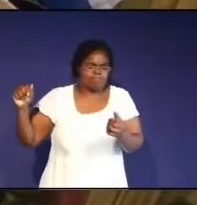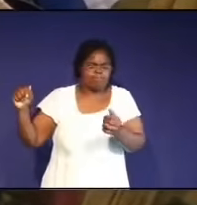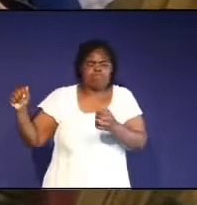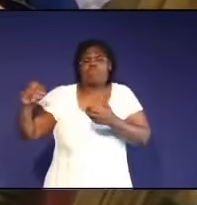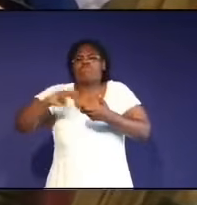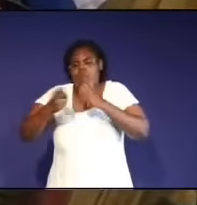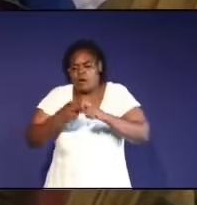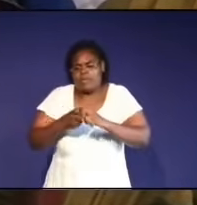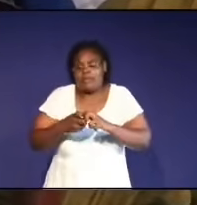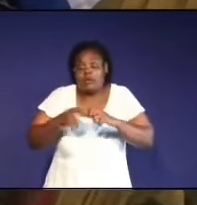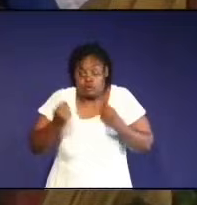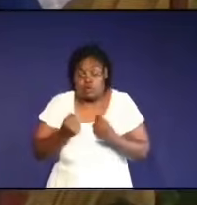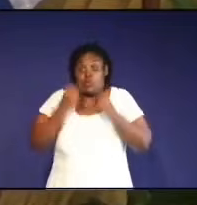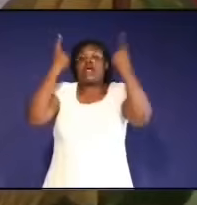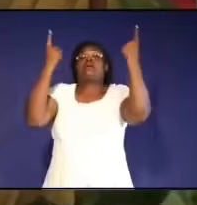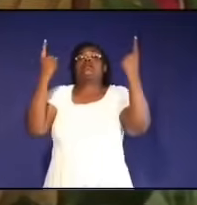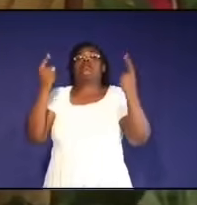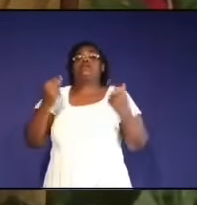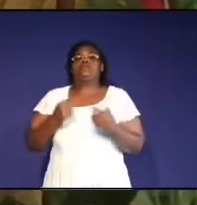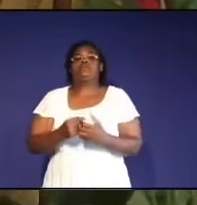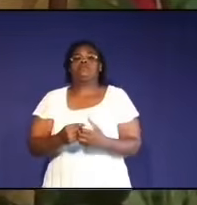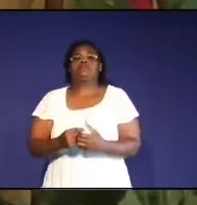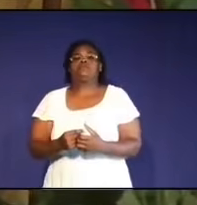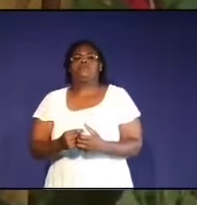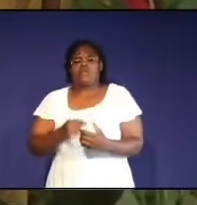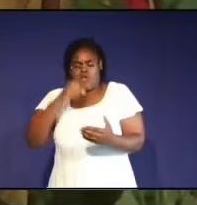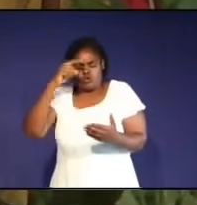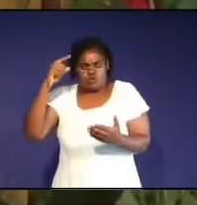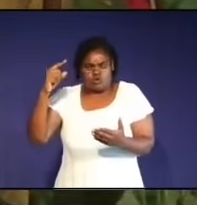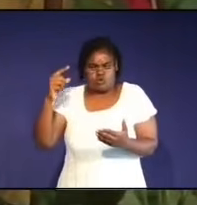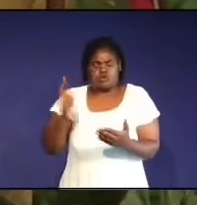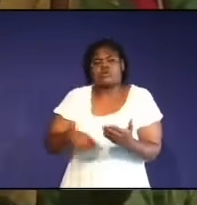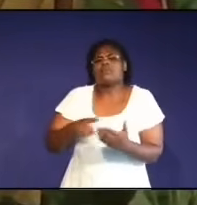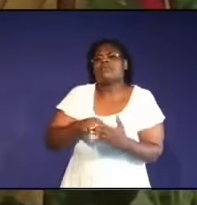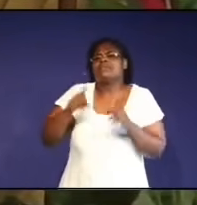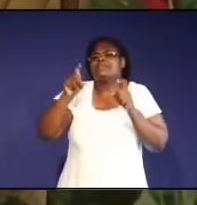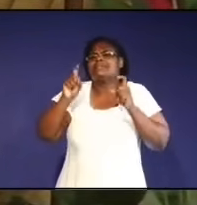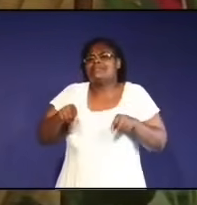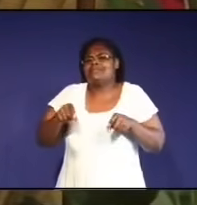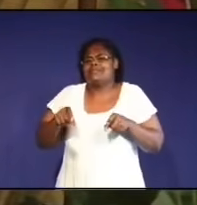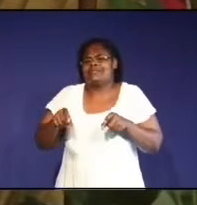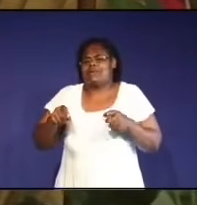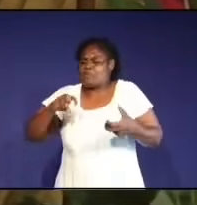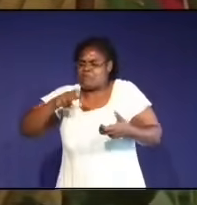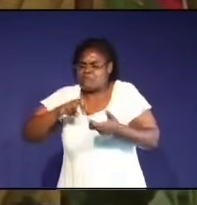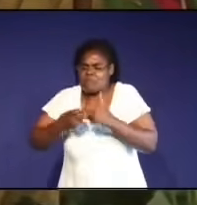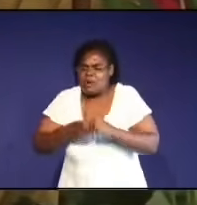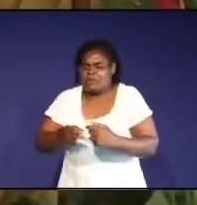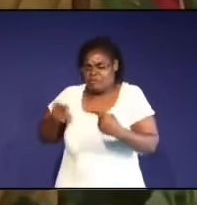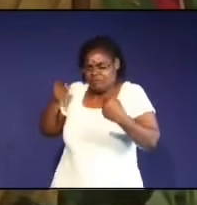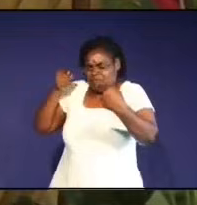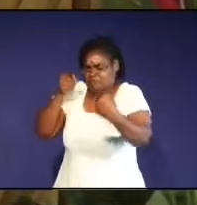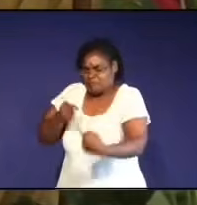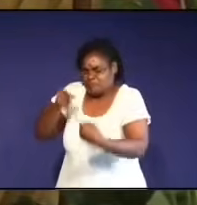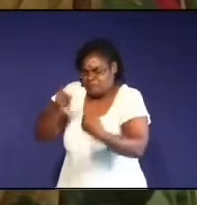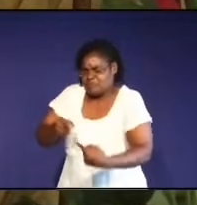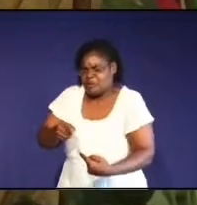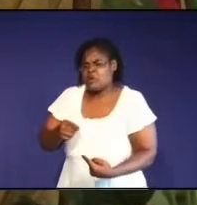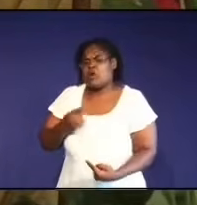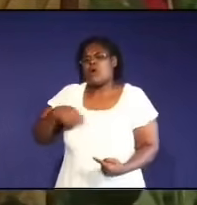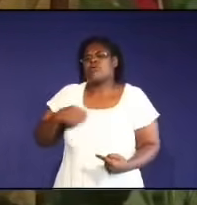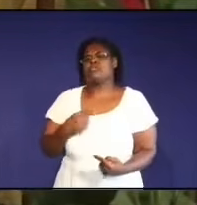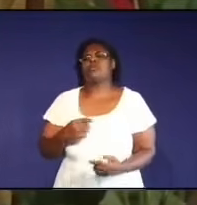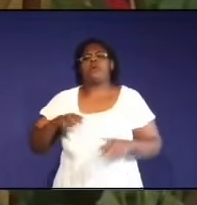in order that he may wake us up. Some of us need some strife. We are too contented,